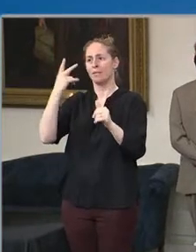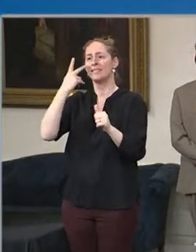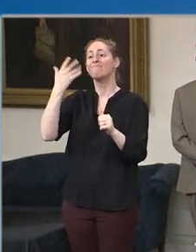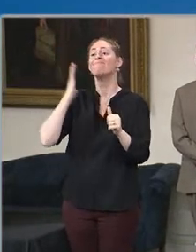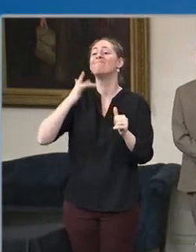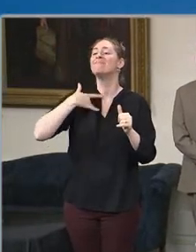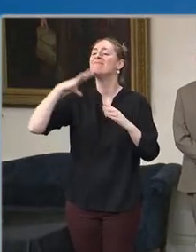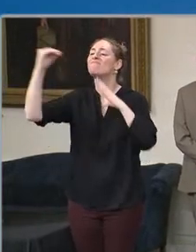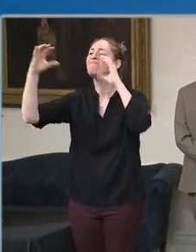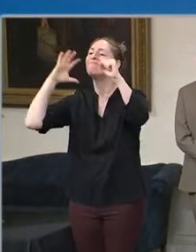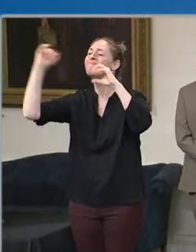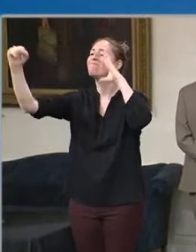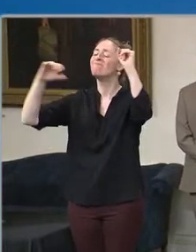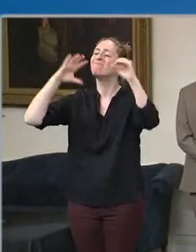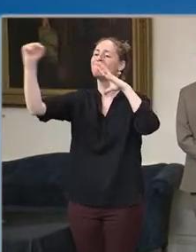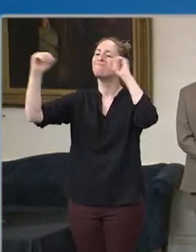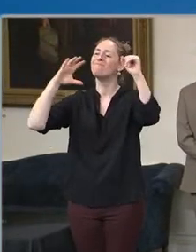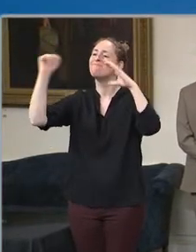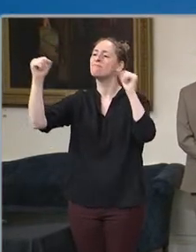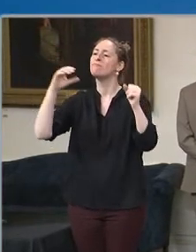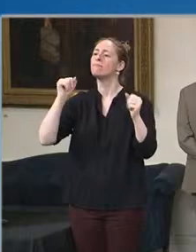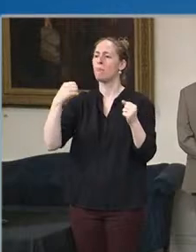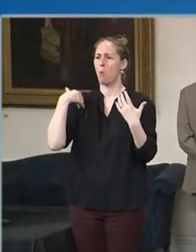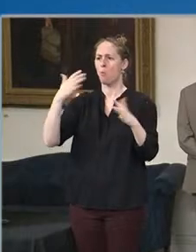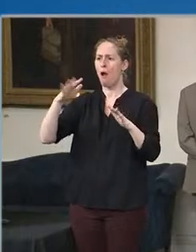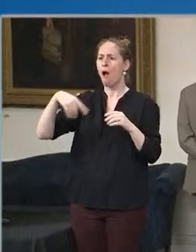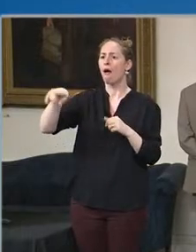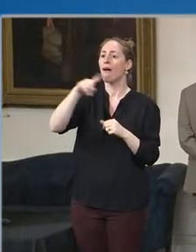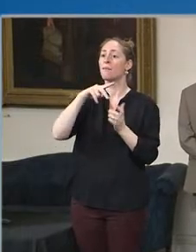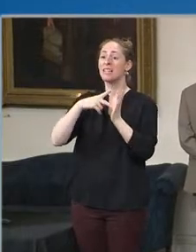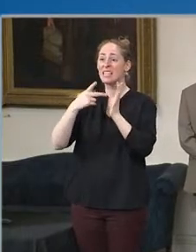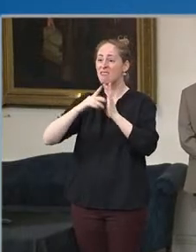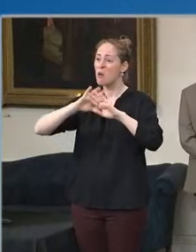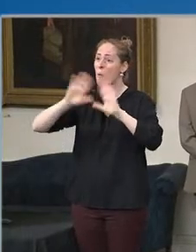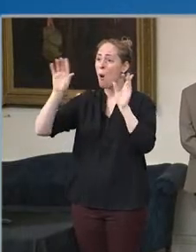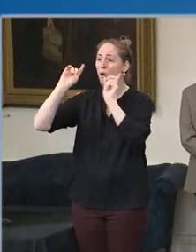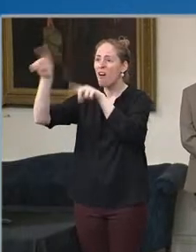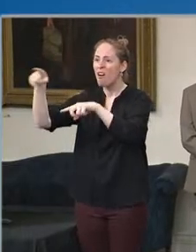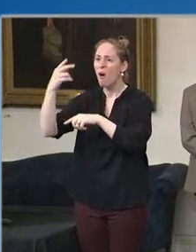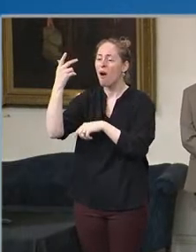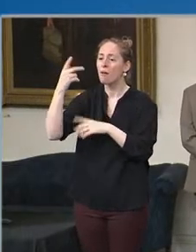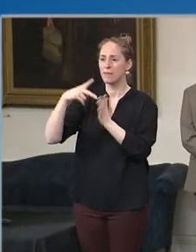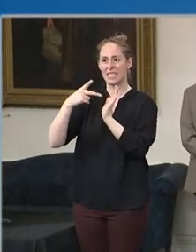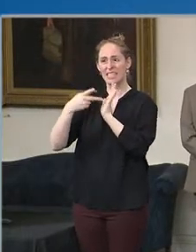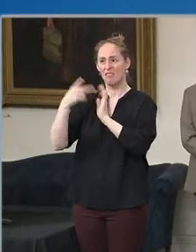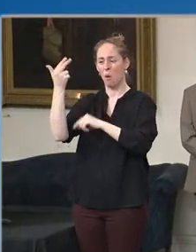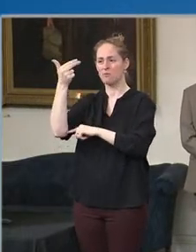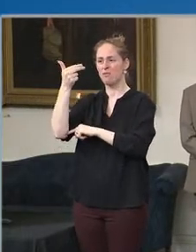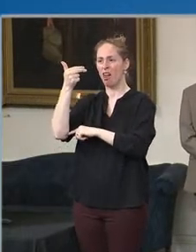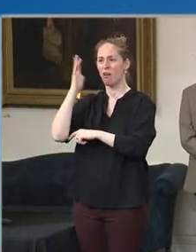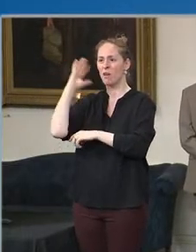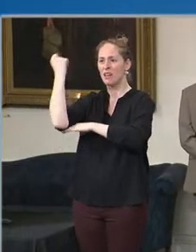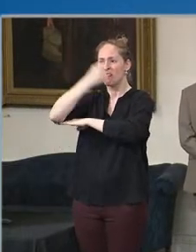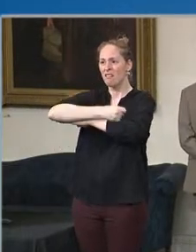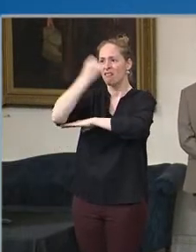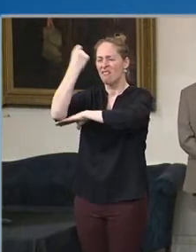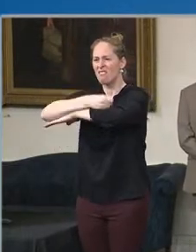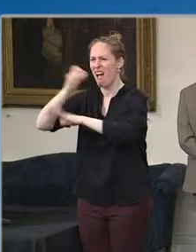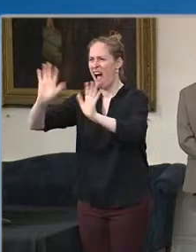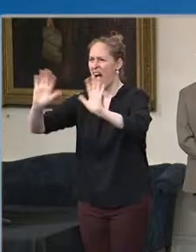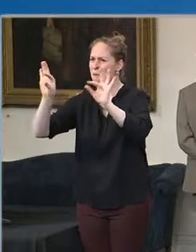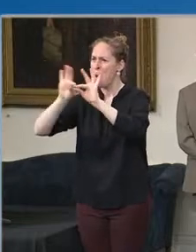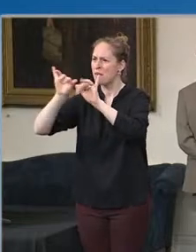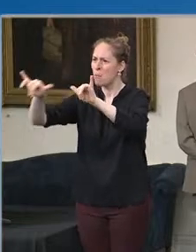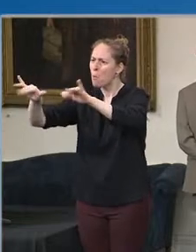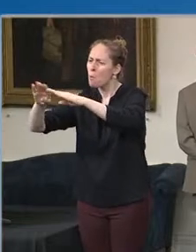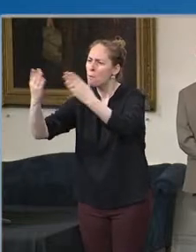turned a focus to our small businesses who do not typically have access to traditional forms of capital. Thus, we provided an additional